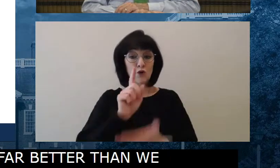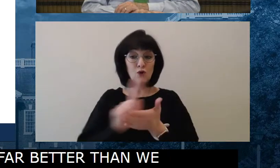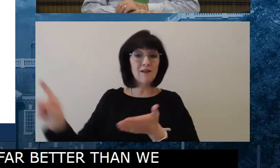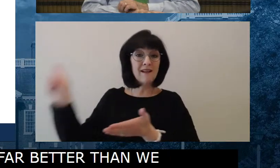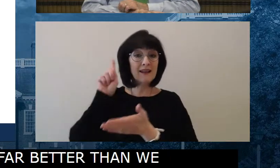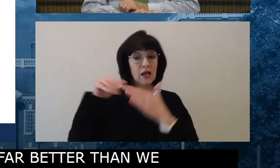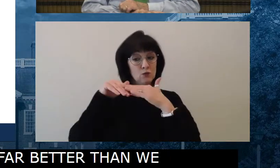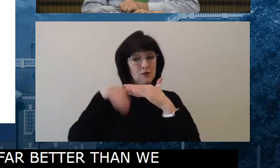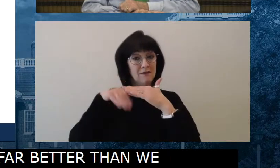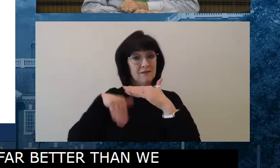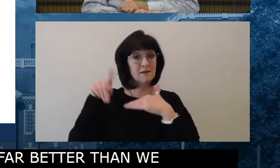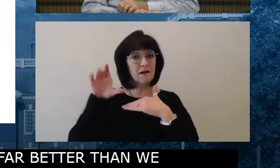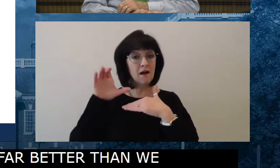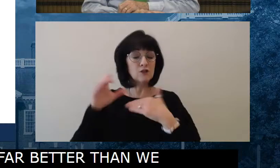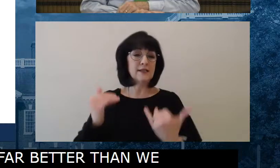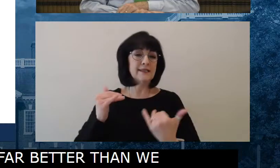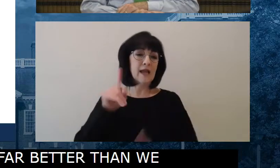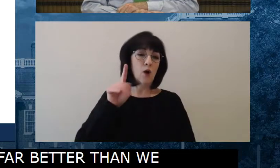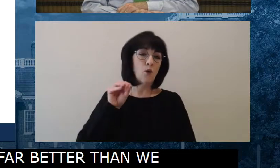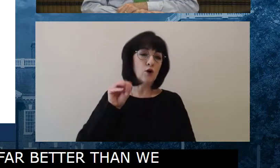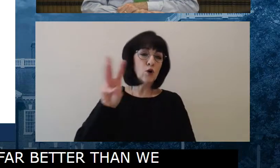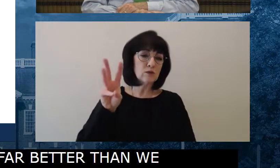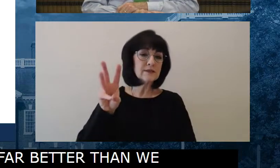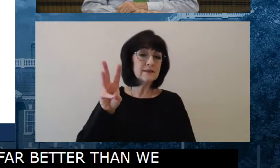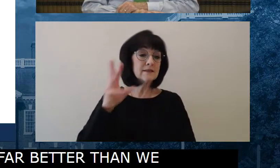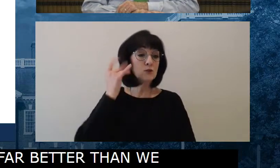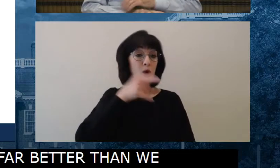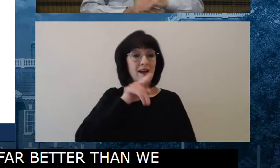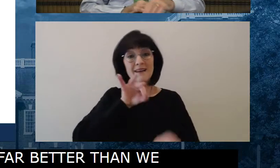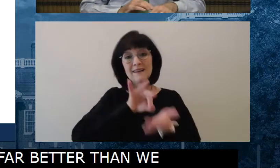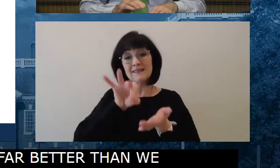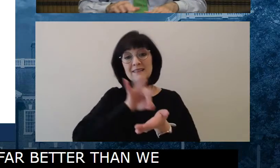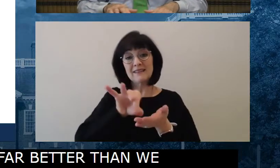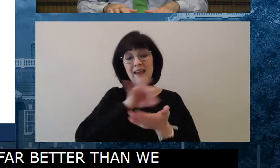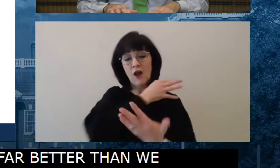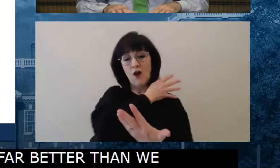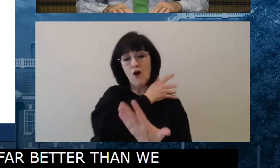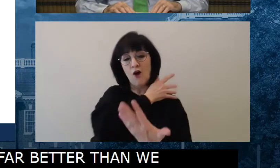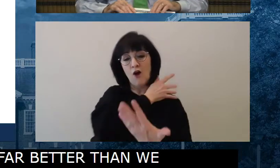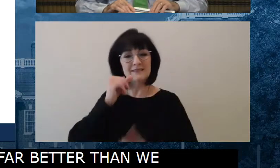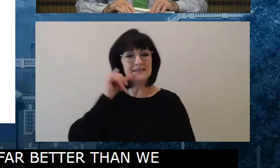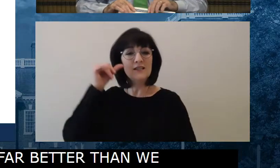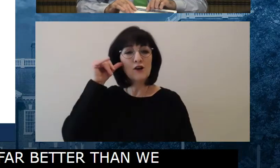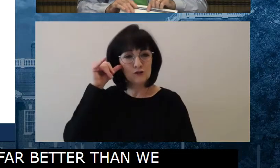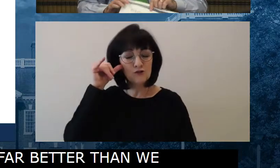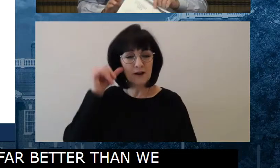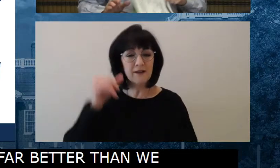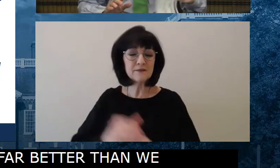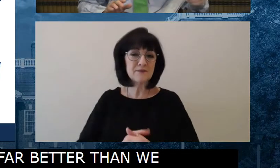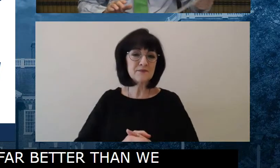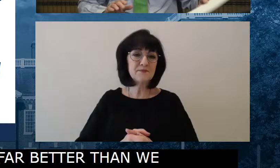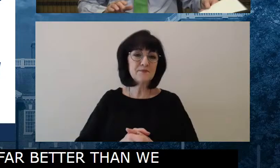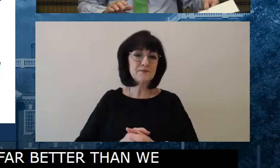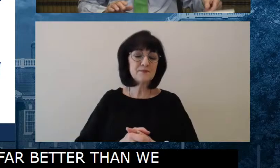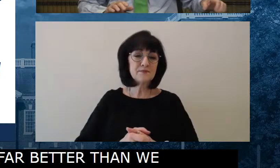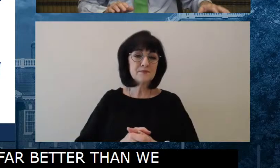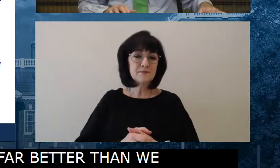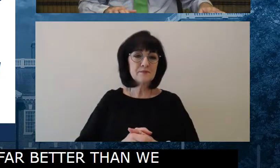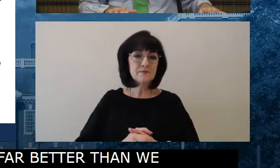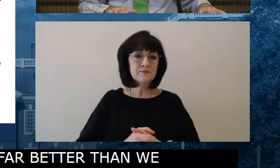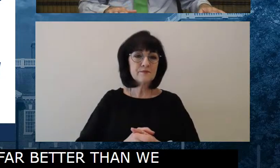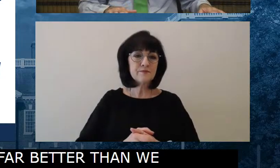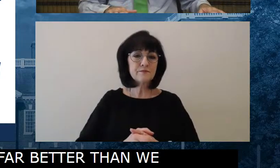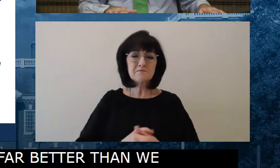up a little bit here as of yesterday at 106, and nothing that I think indicates any kind